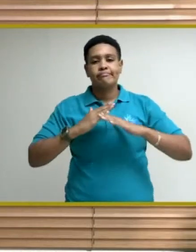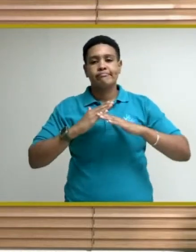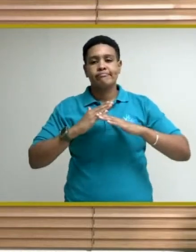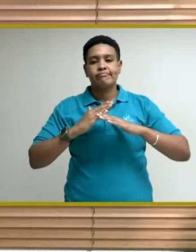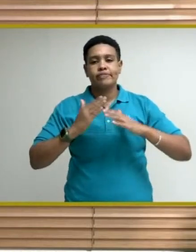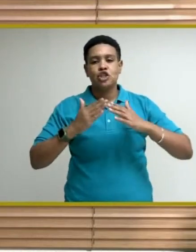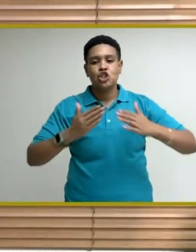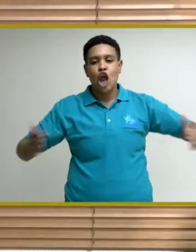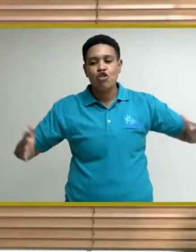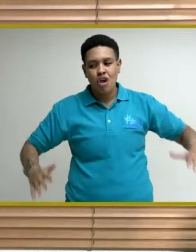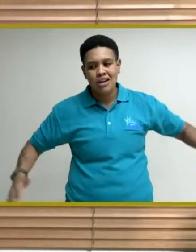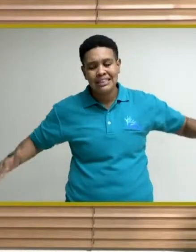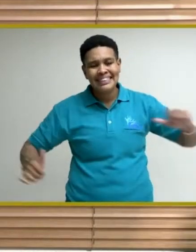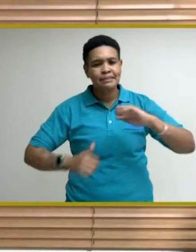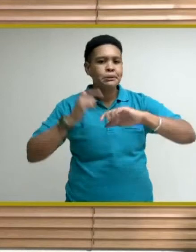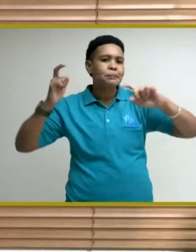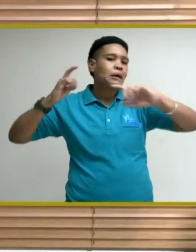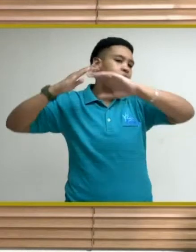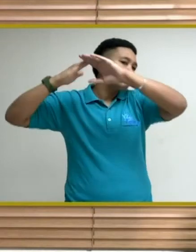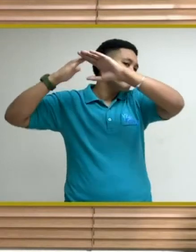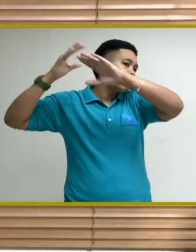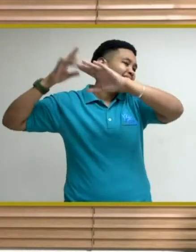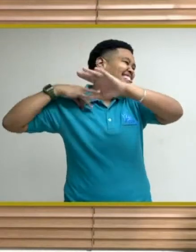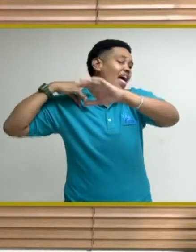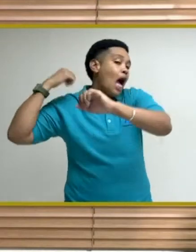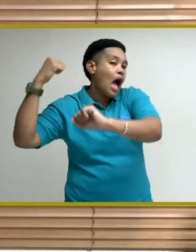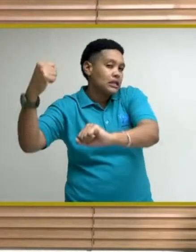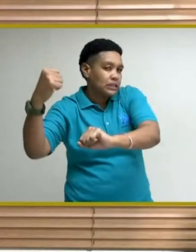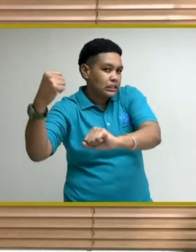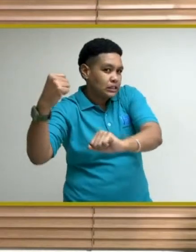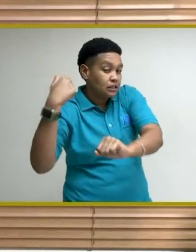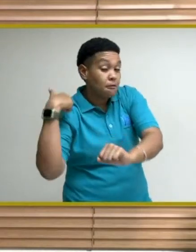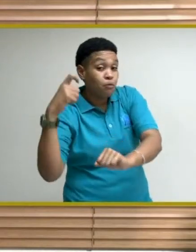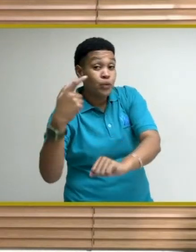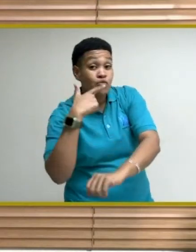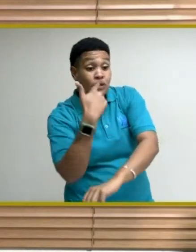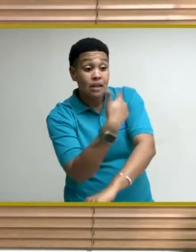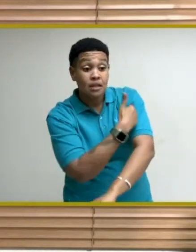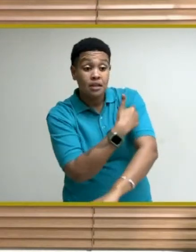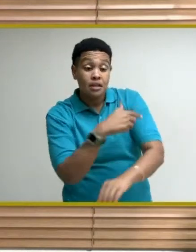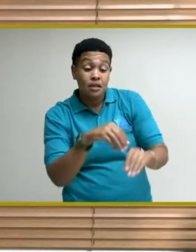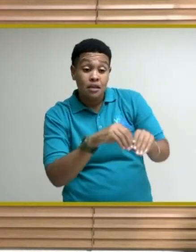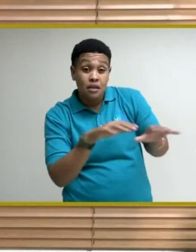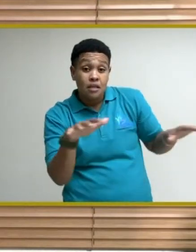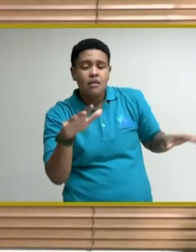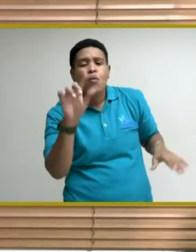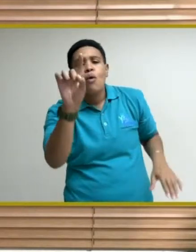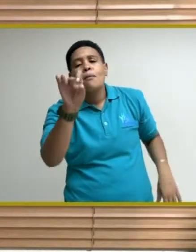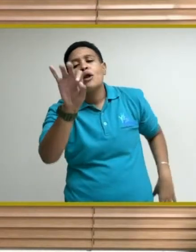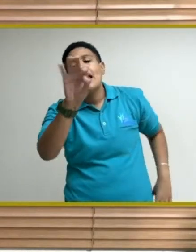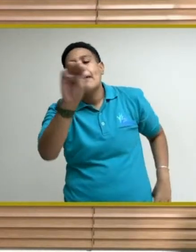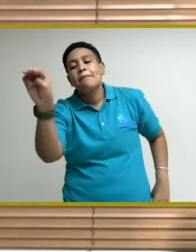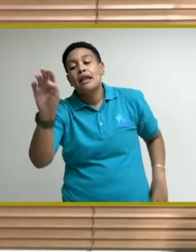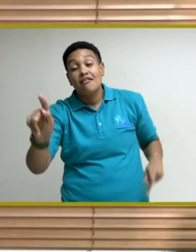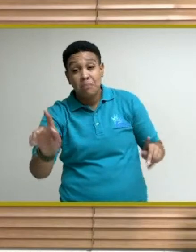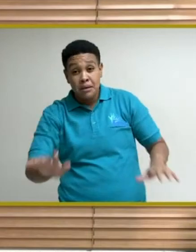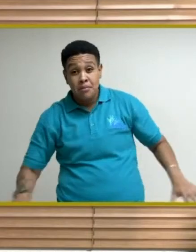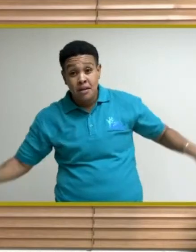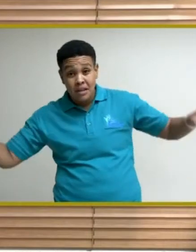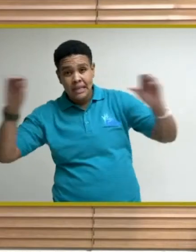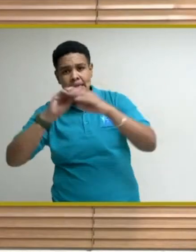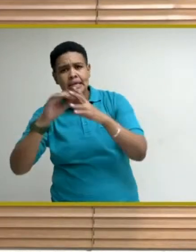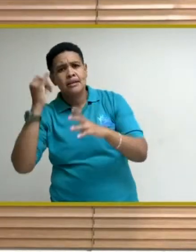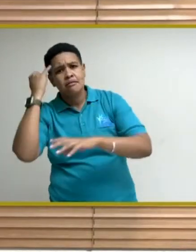herd immunity, if you will, and that we need to inoculate or vaccinate 1.9 million of our population in an